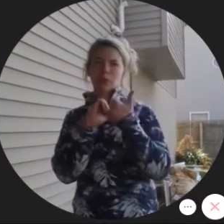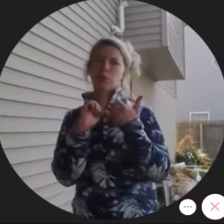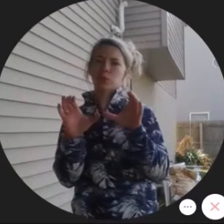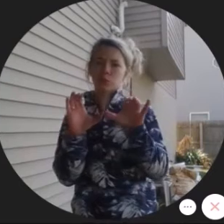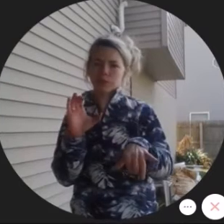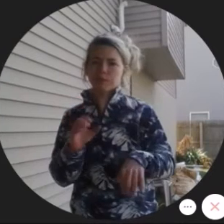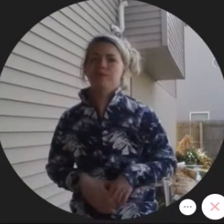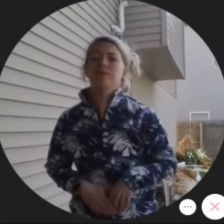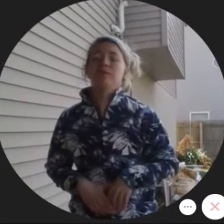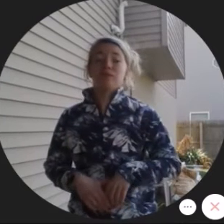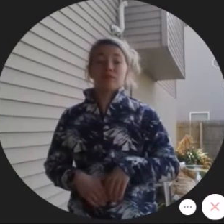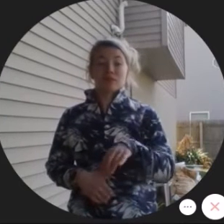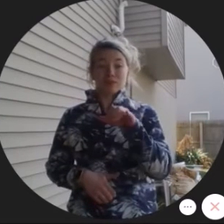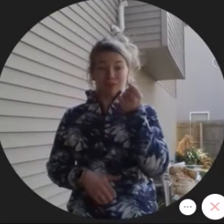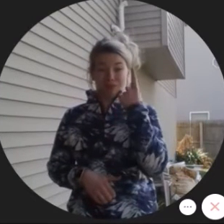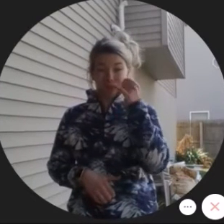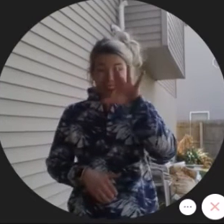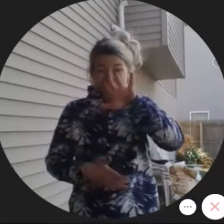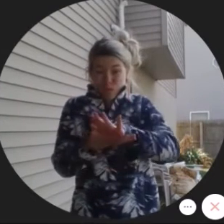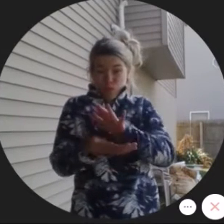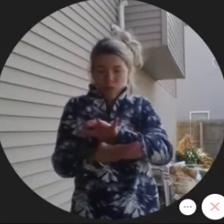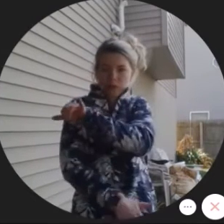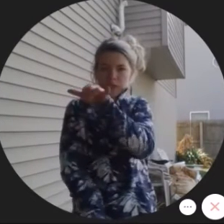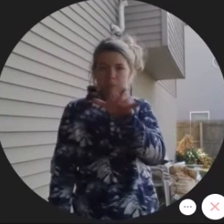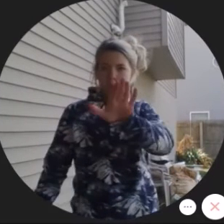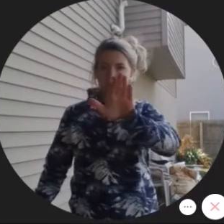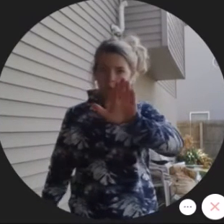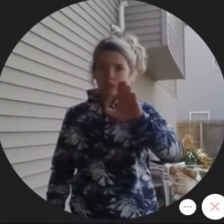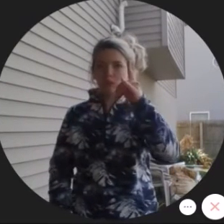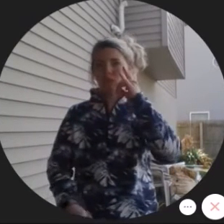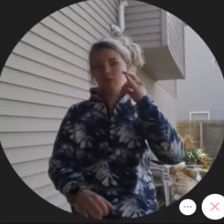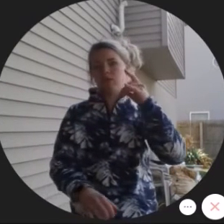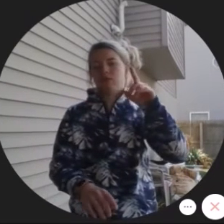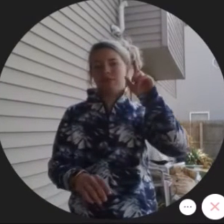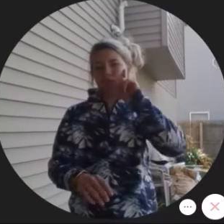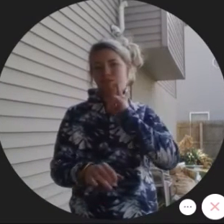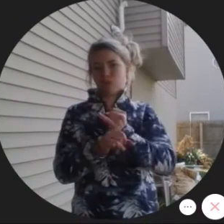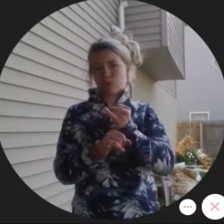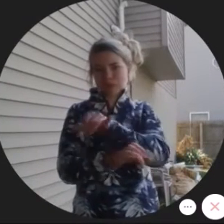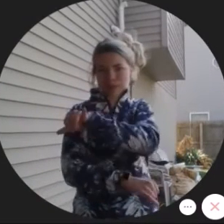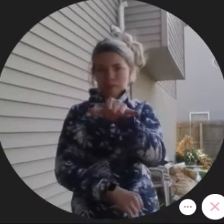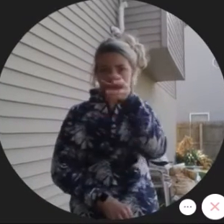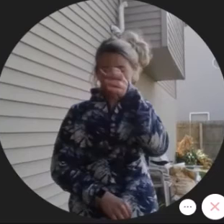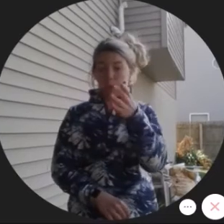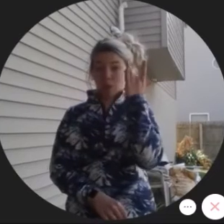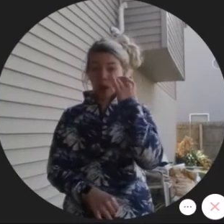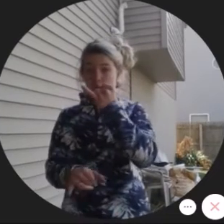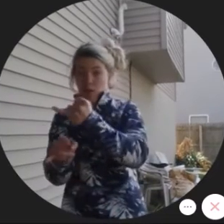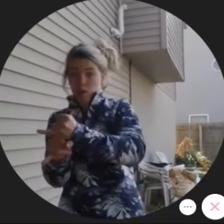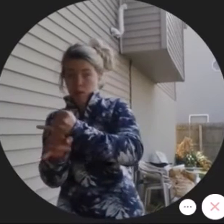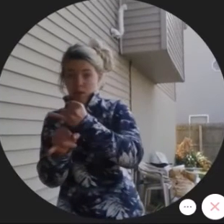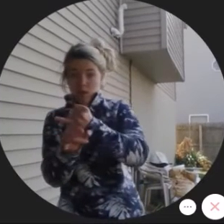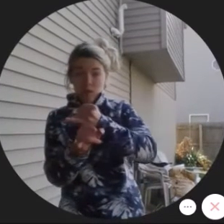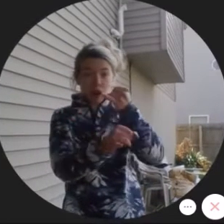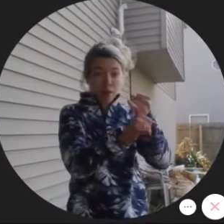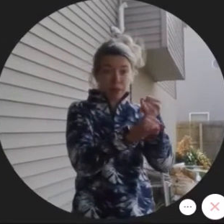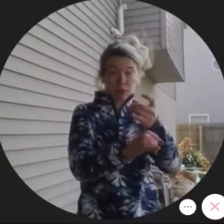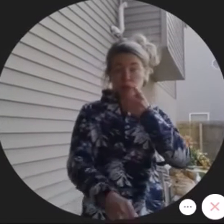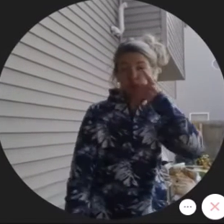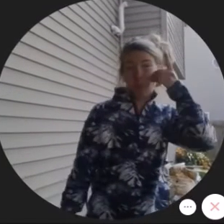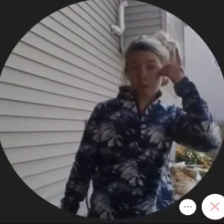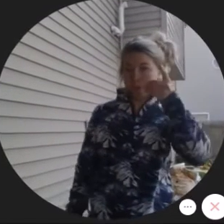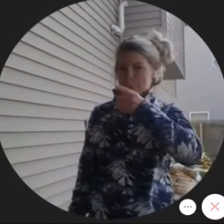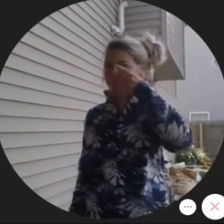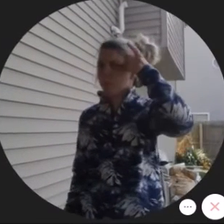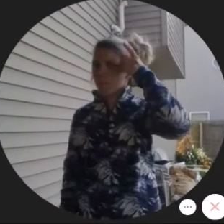They can fly, they can do all different kinds of stuff with magic. It's kind of the same concept as a deaf school.